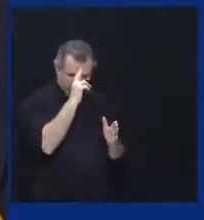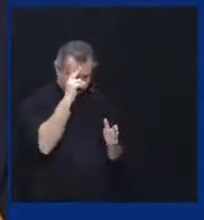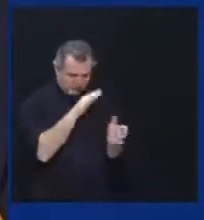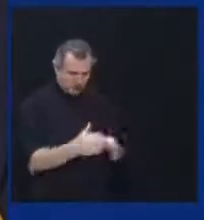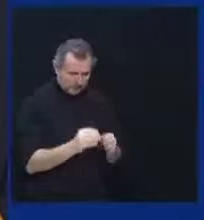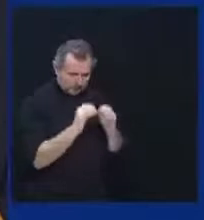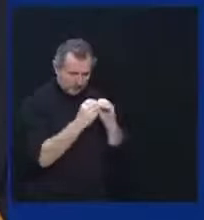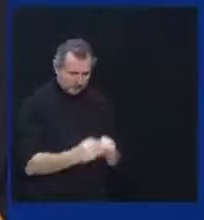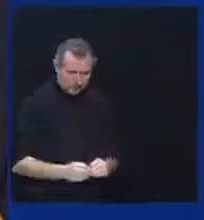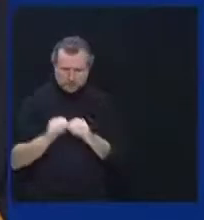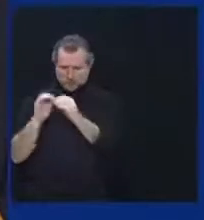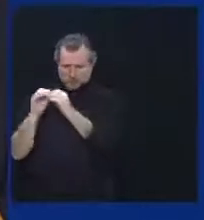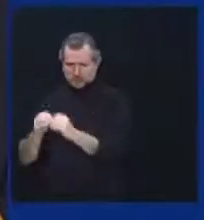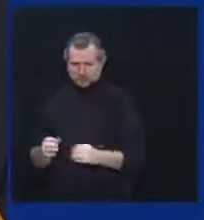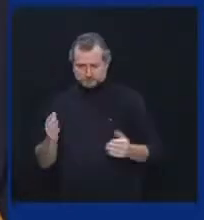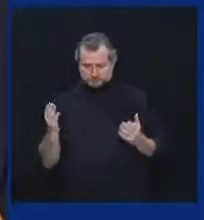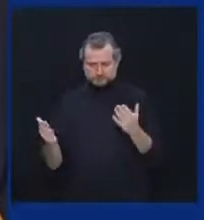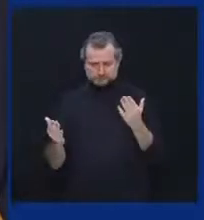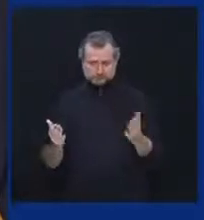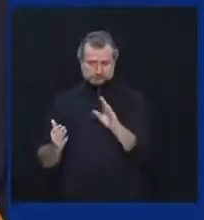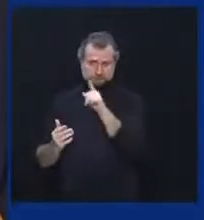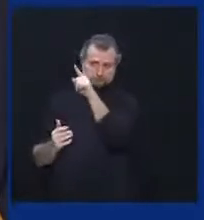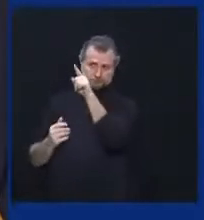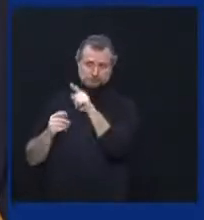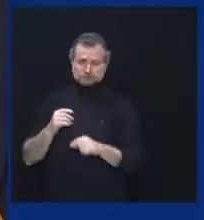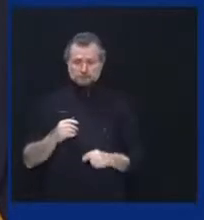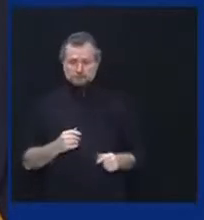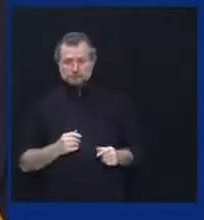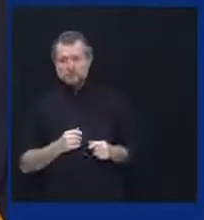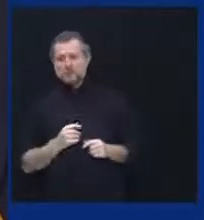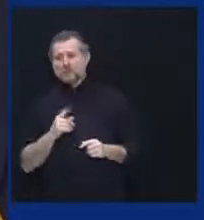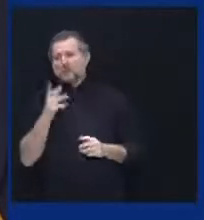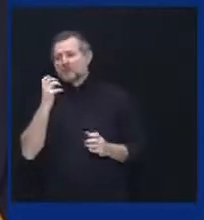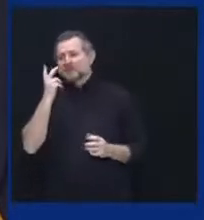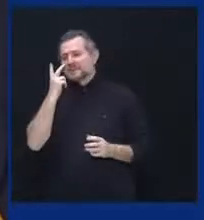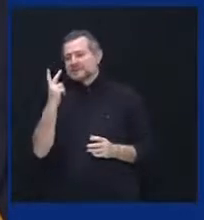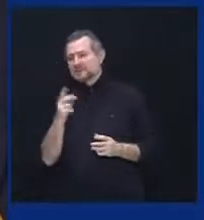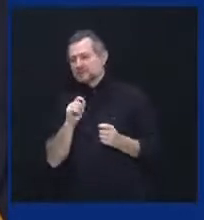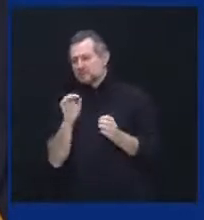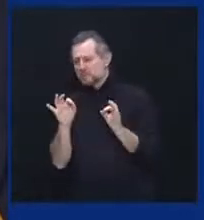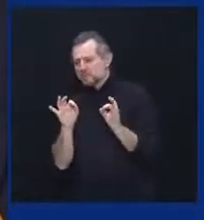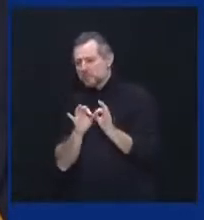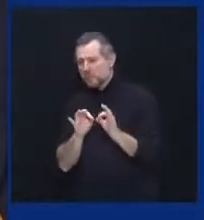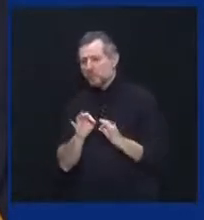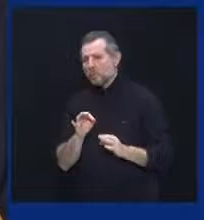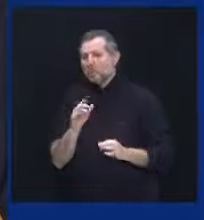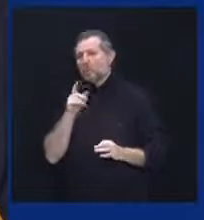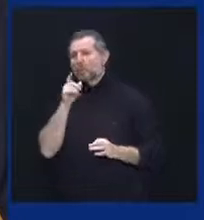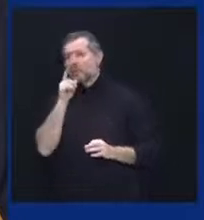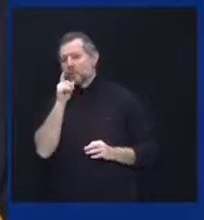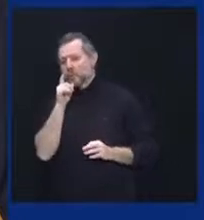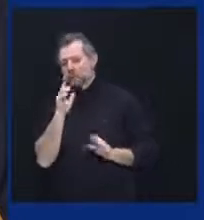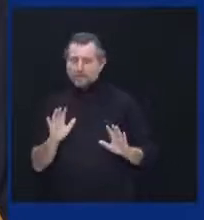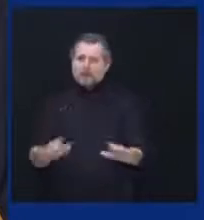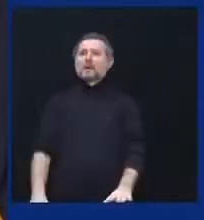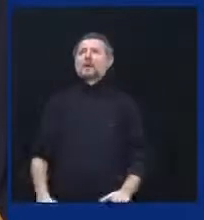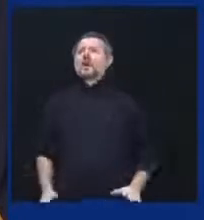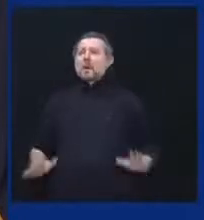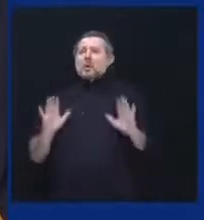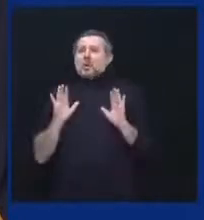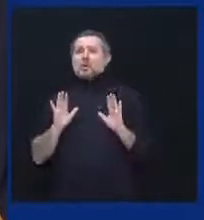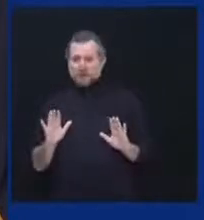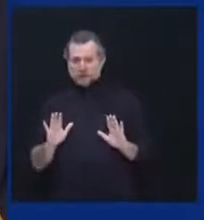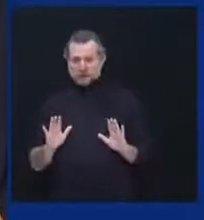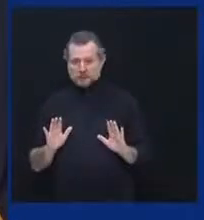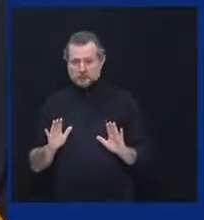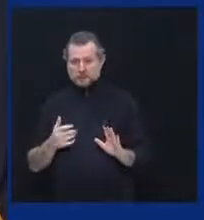for are people who were transferred to, well, people are looking for different things. People who